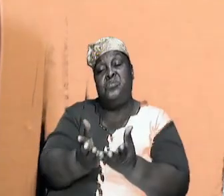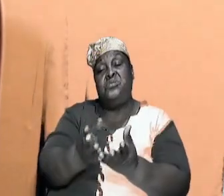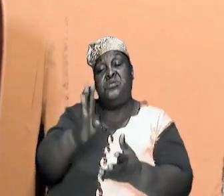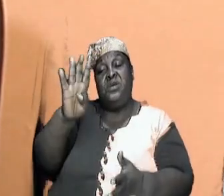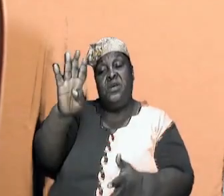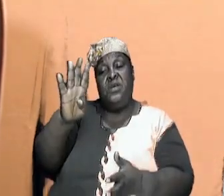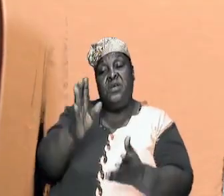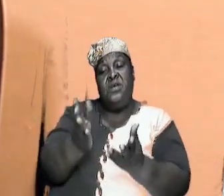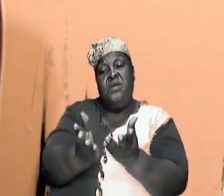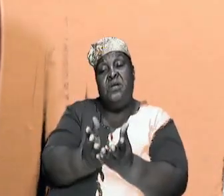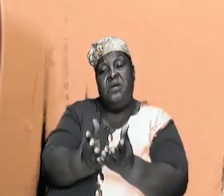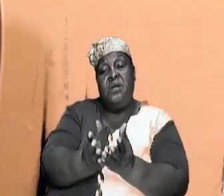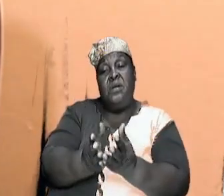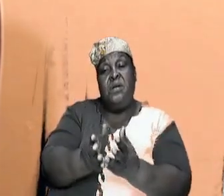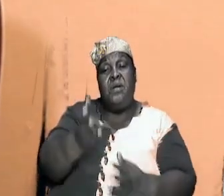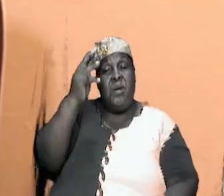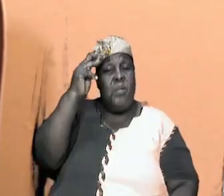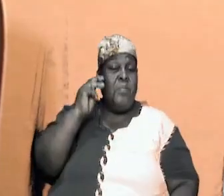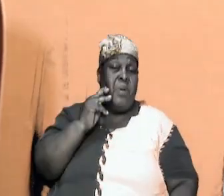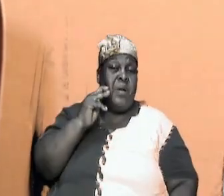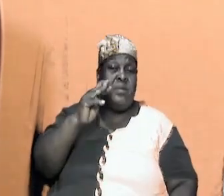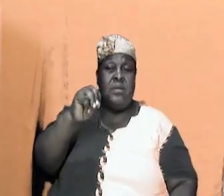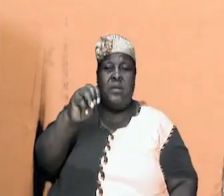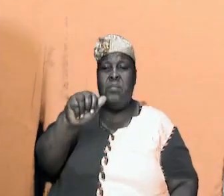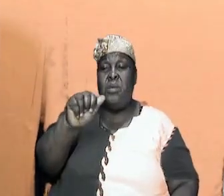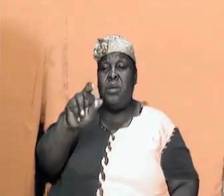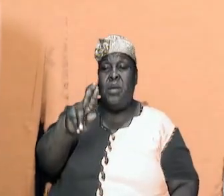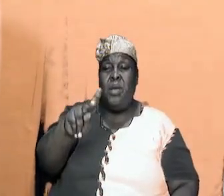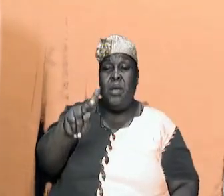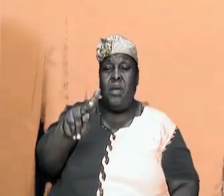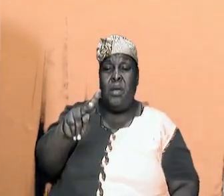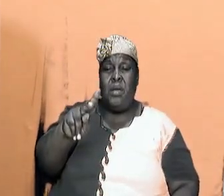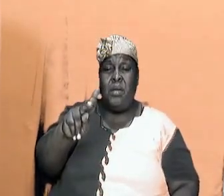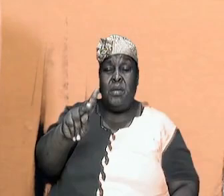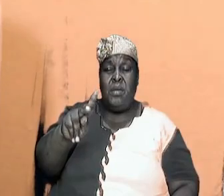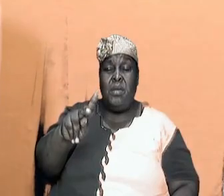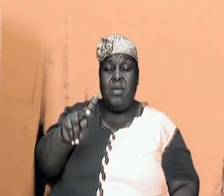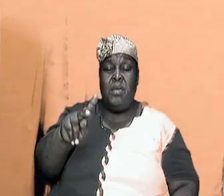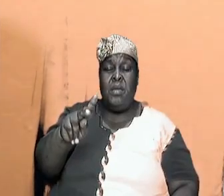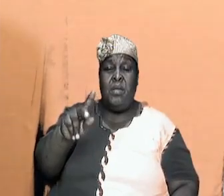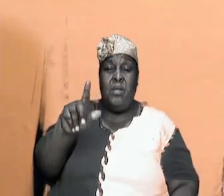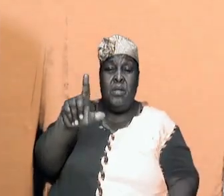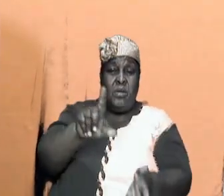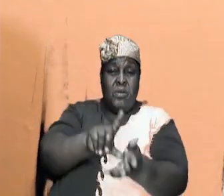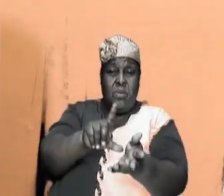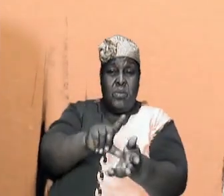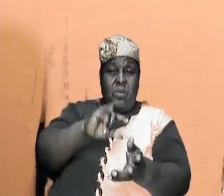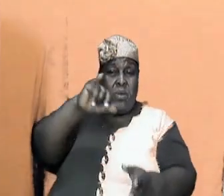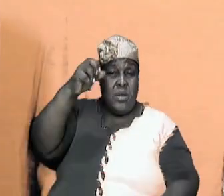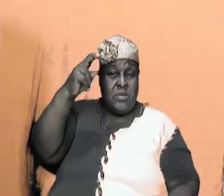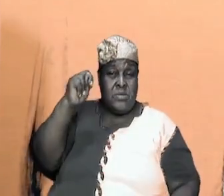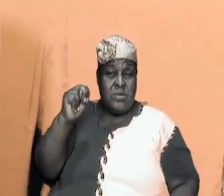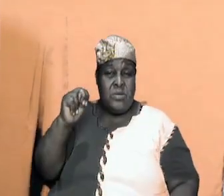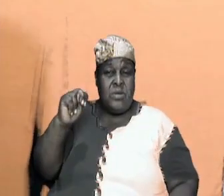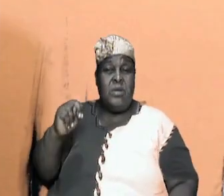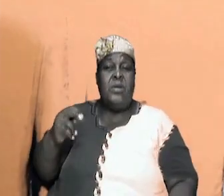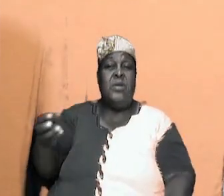these four books, Matthew, Mark, Luke, and John, these books will give us, you know,